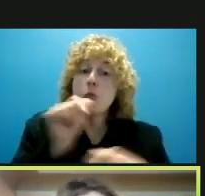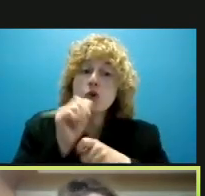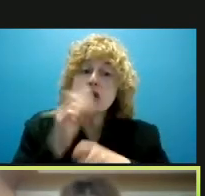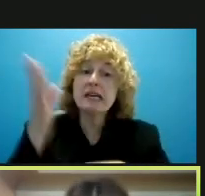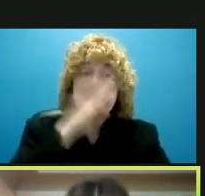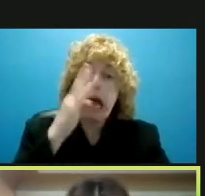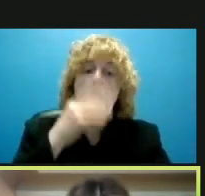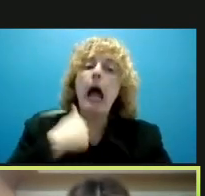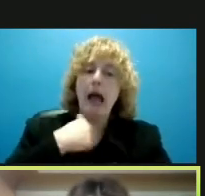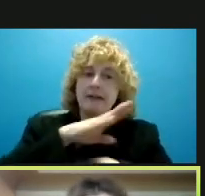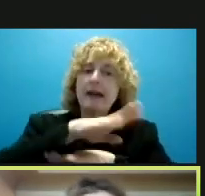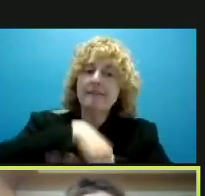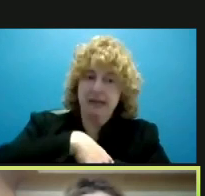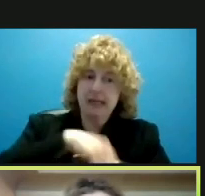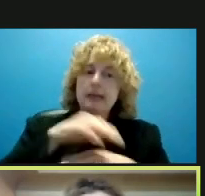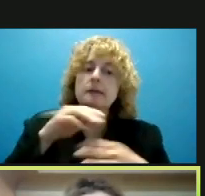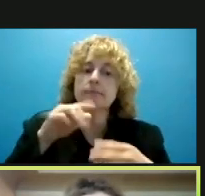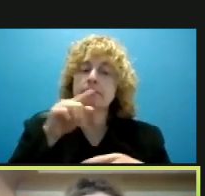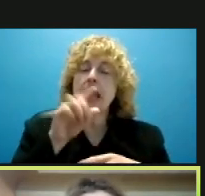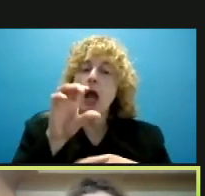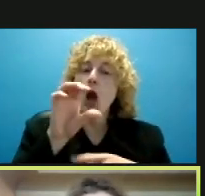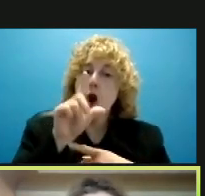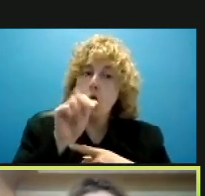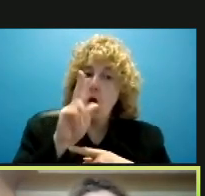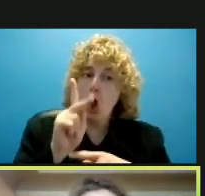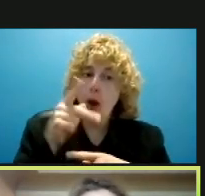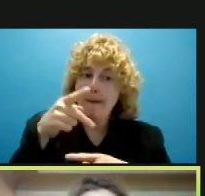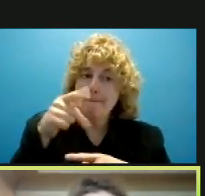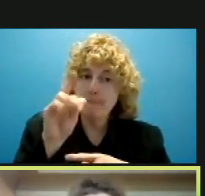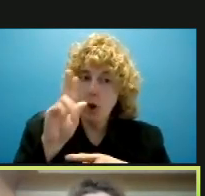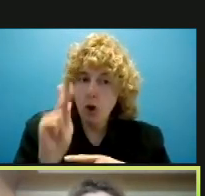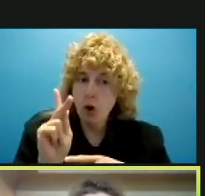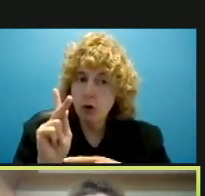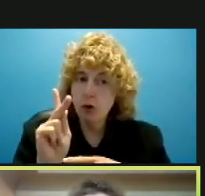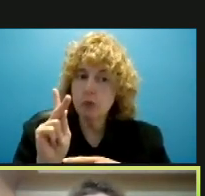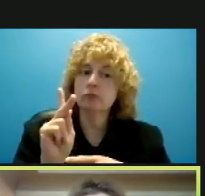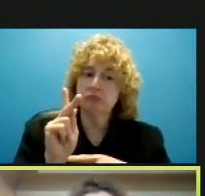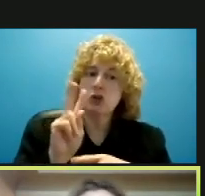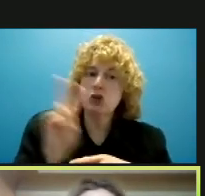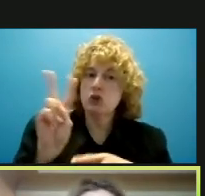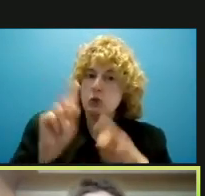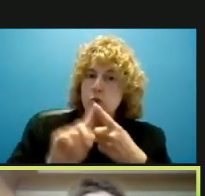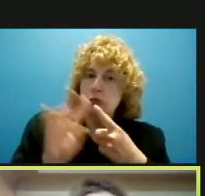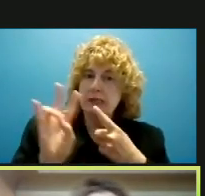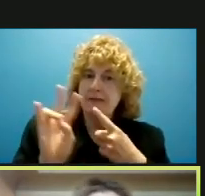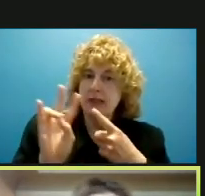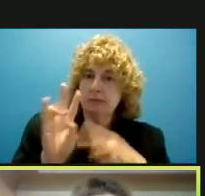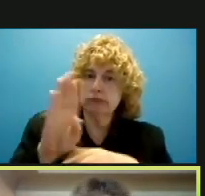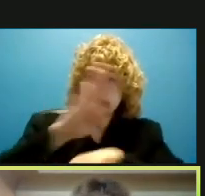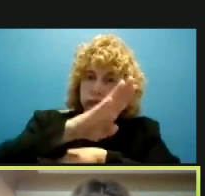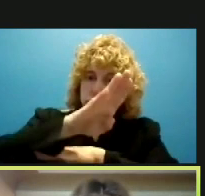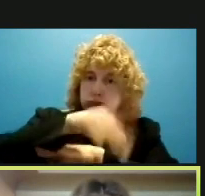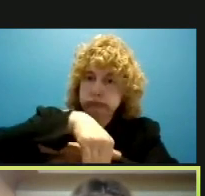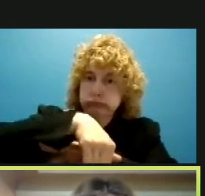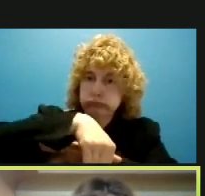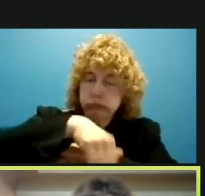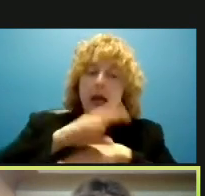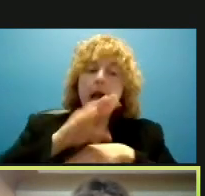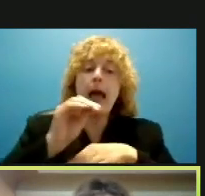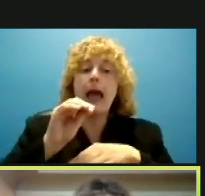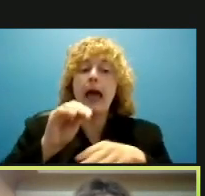first is at Clark Park at 1130 Clark Street from 2 p.m. to 7 p.m. And the next one is at the Samaritan Center.